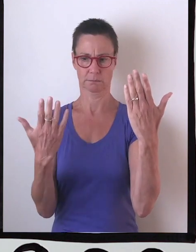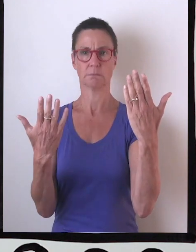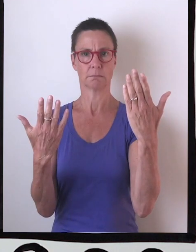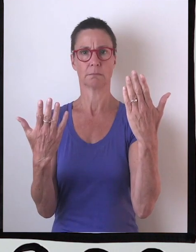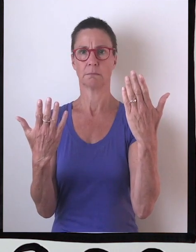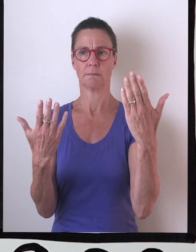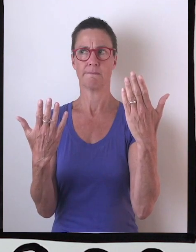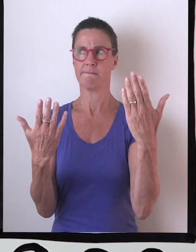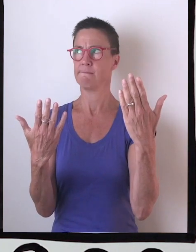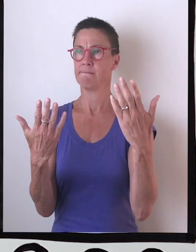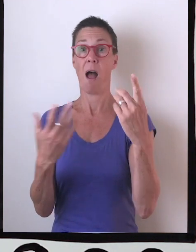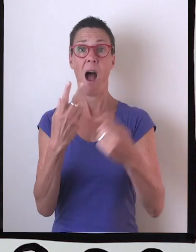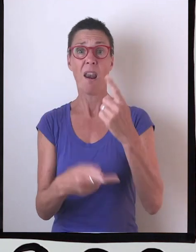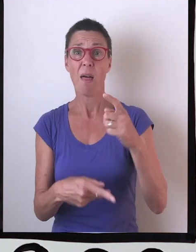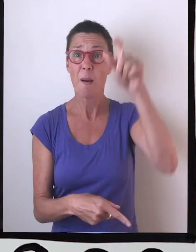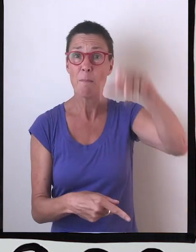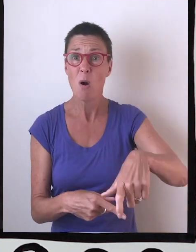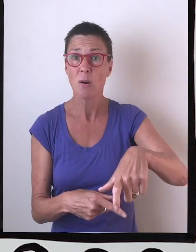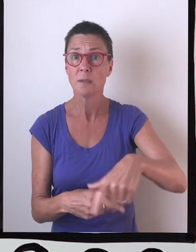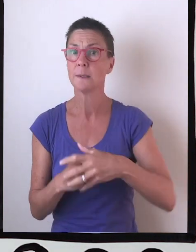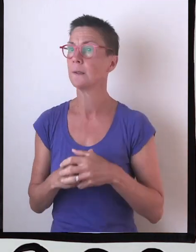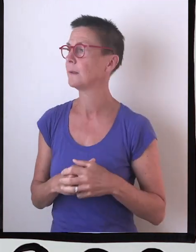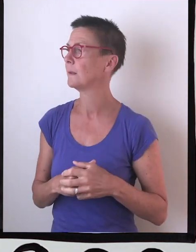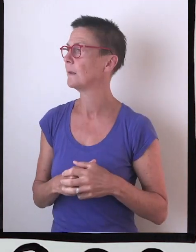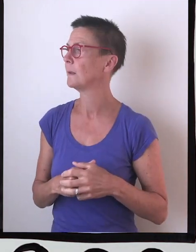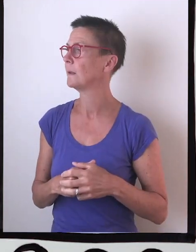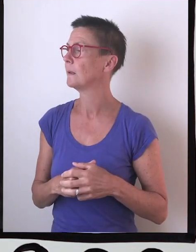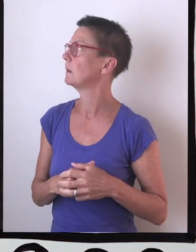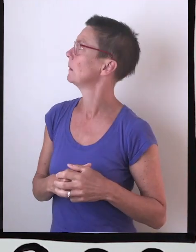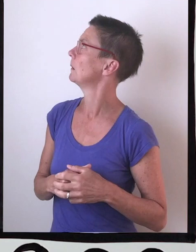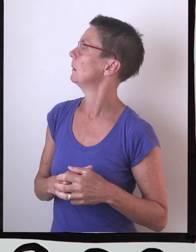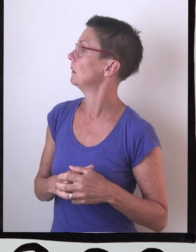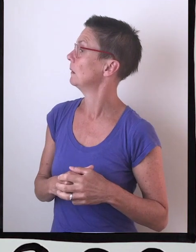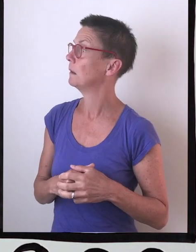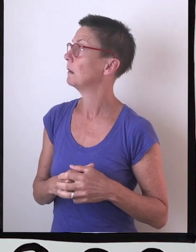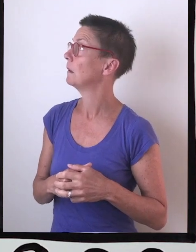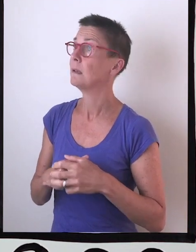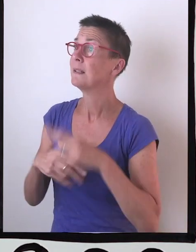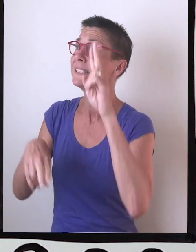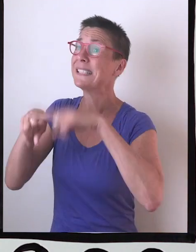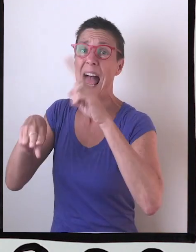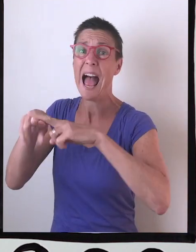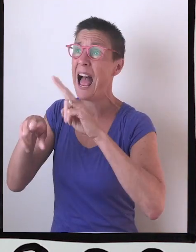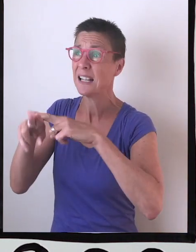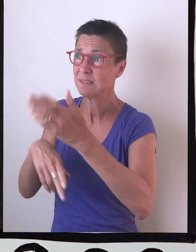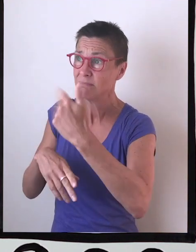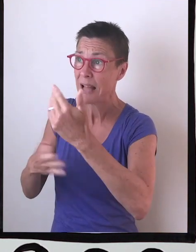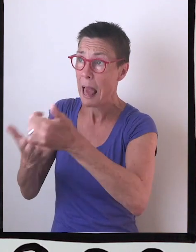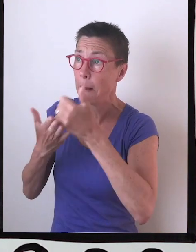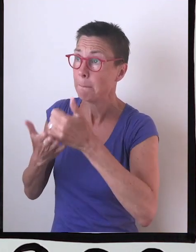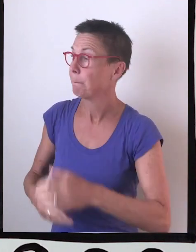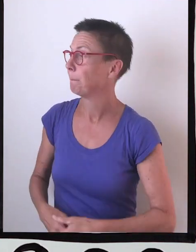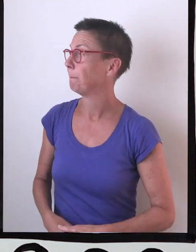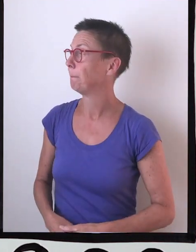hand, check, and another human being. So, Dad, can you come and help me